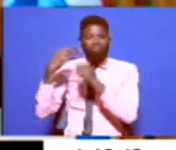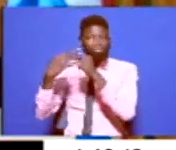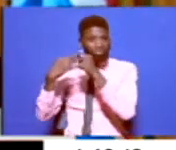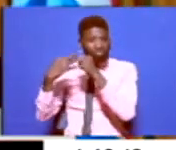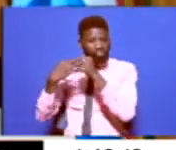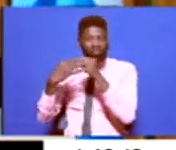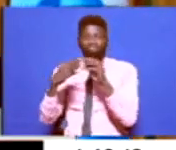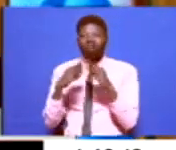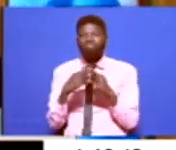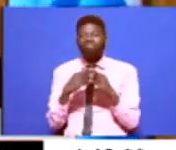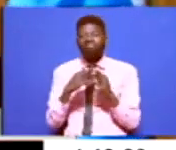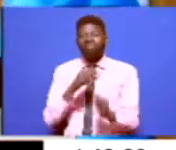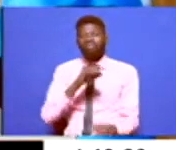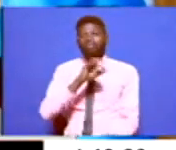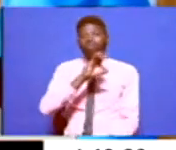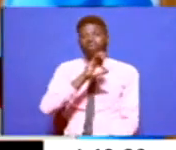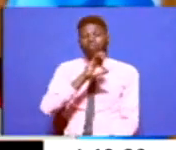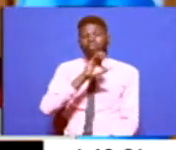CAN